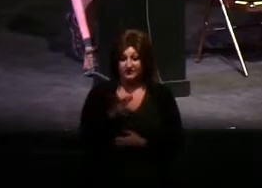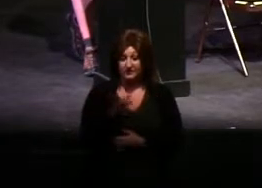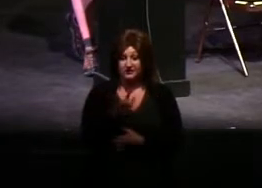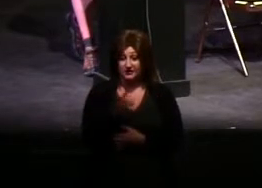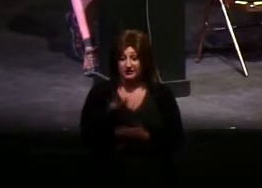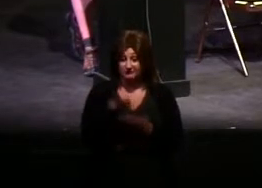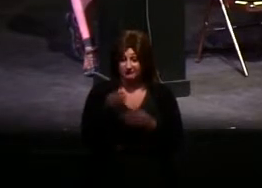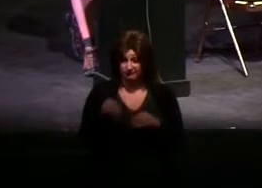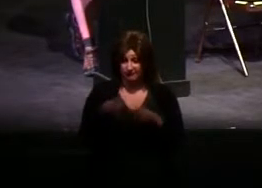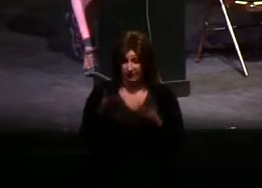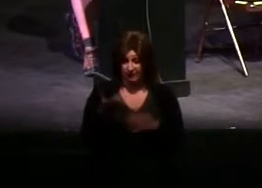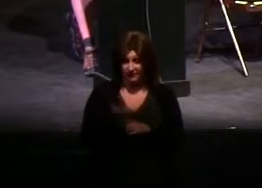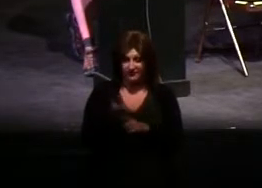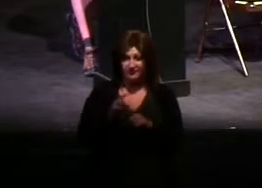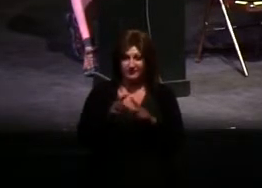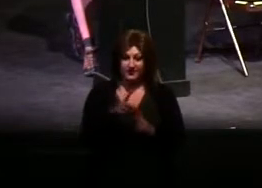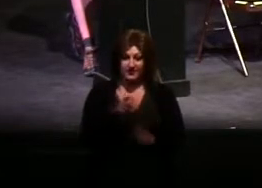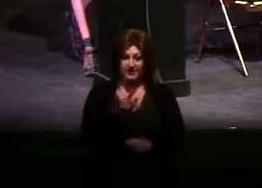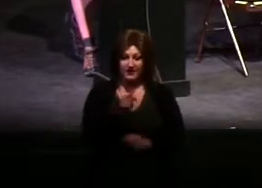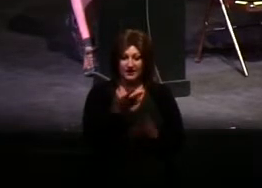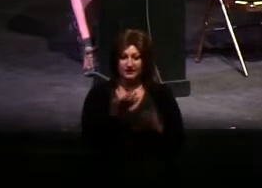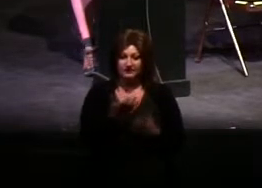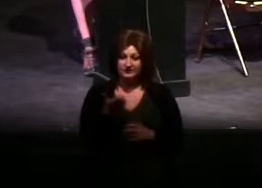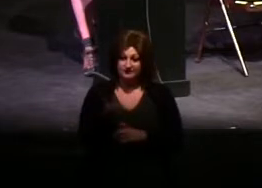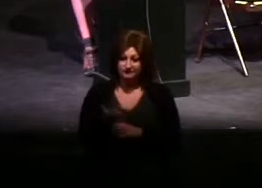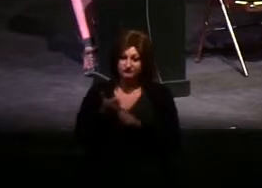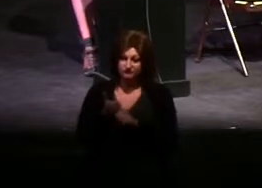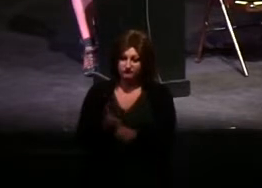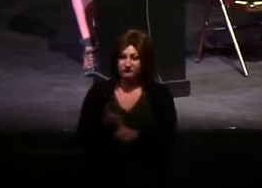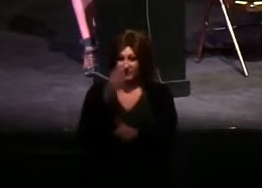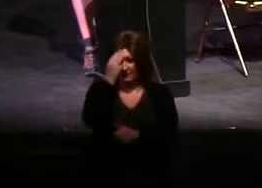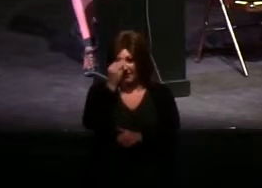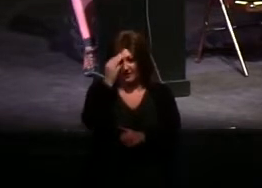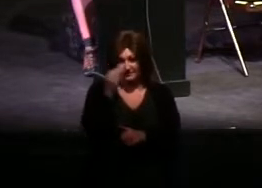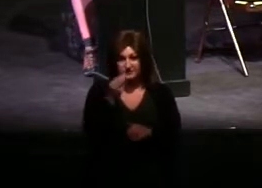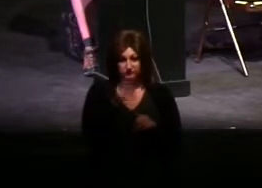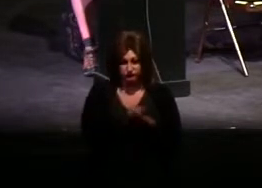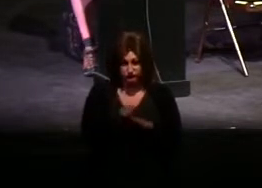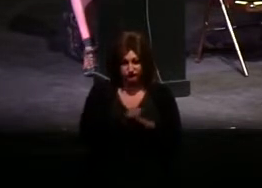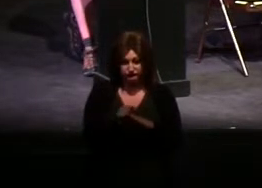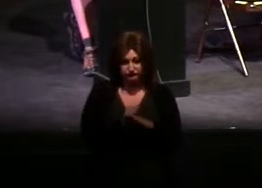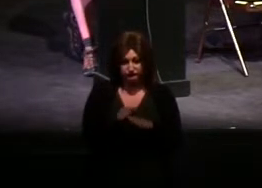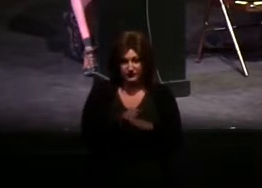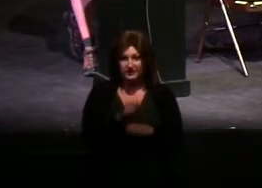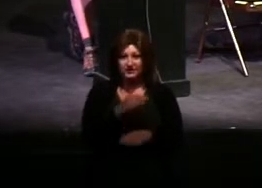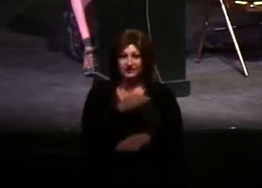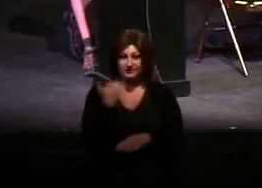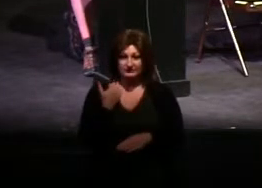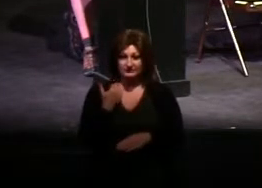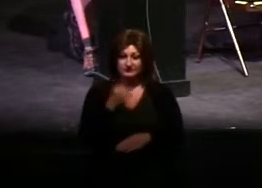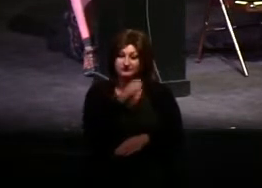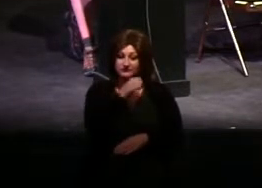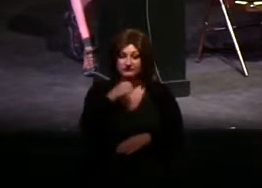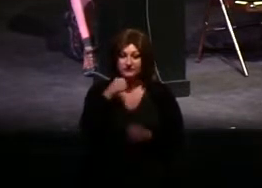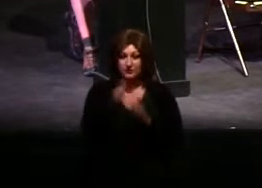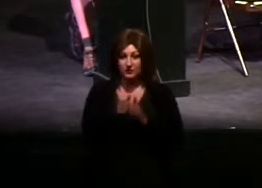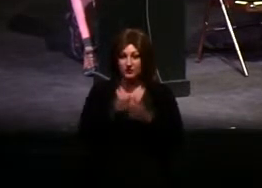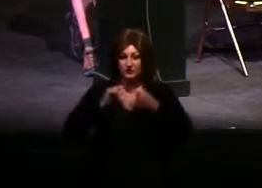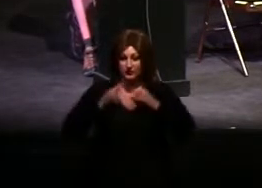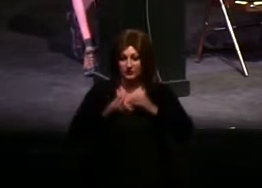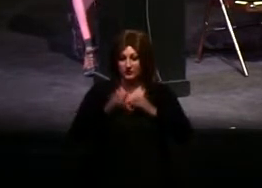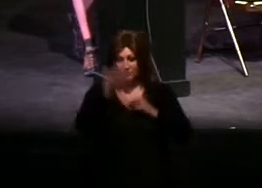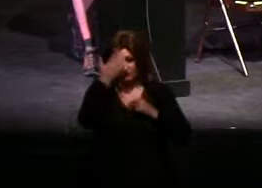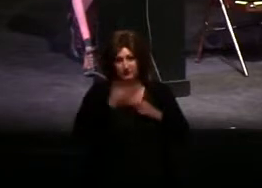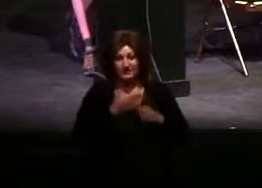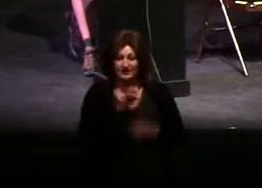herself, but Keita wanted it done in accordance with Muslim ritual, the cutting of the animal's throat with the wound